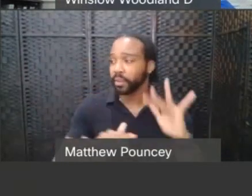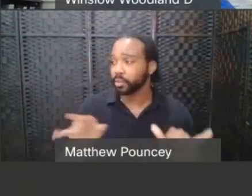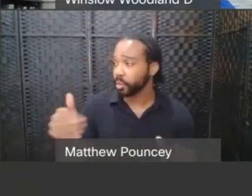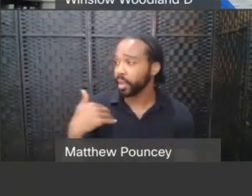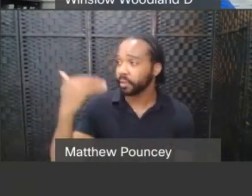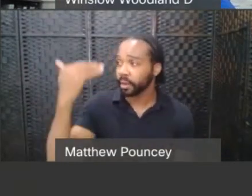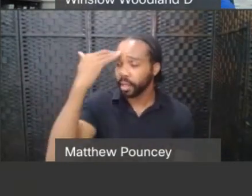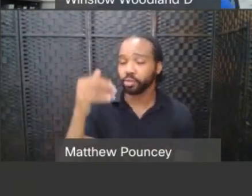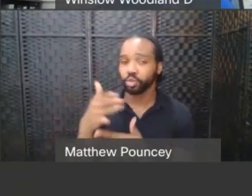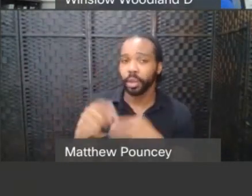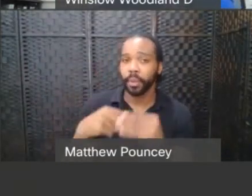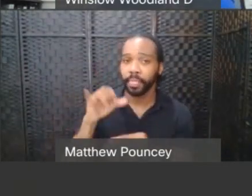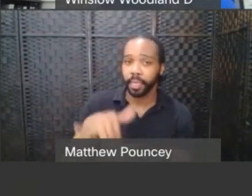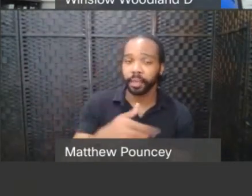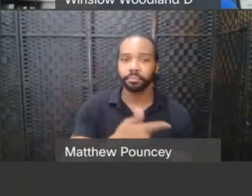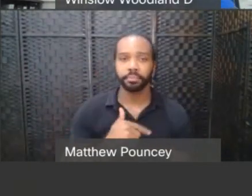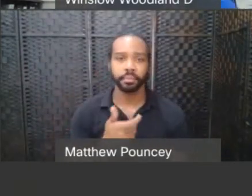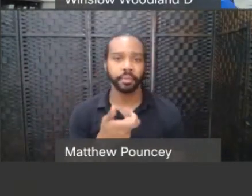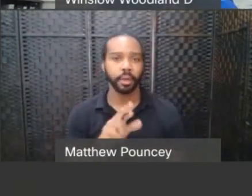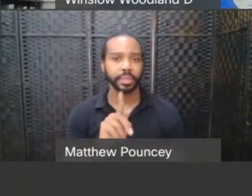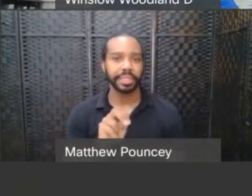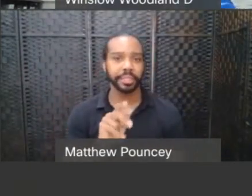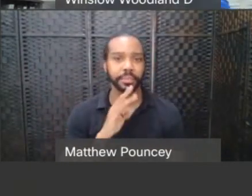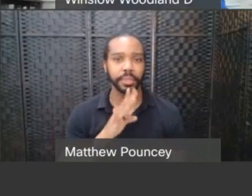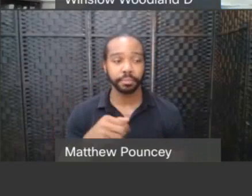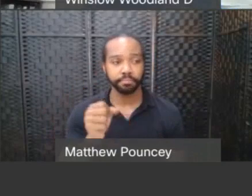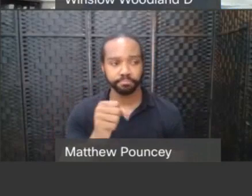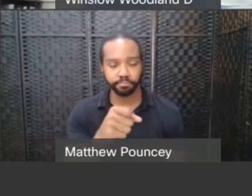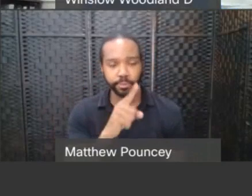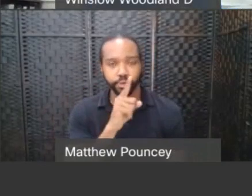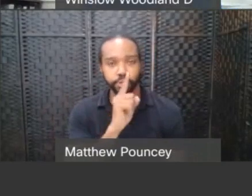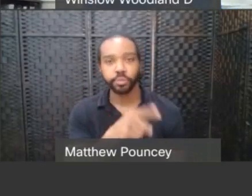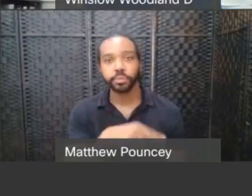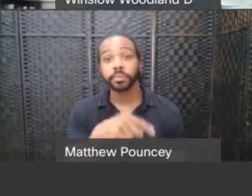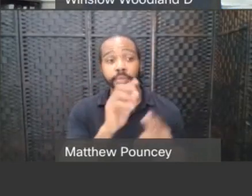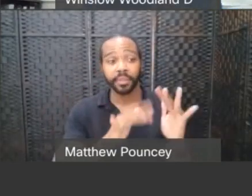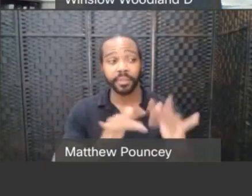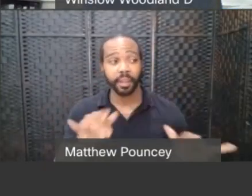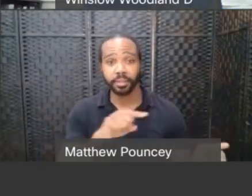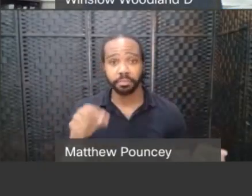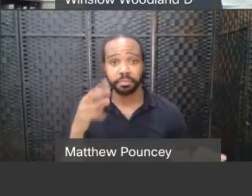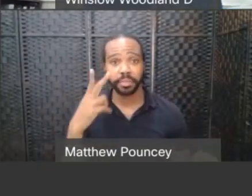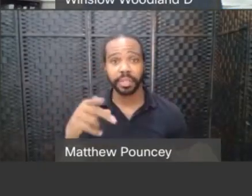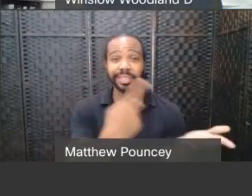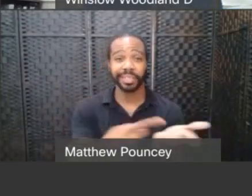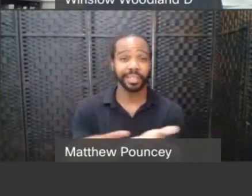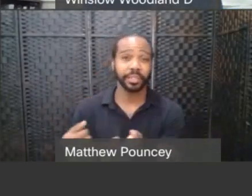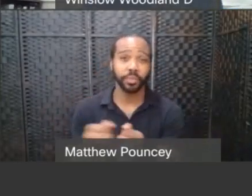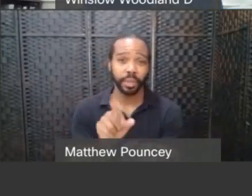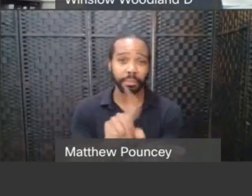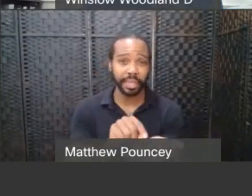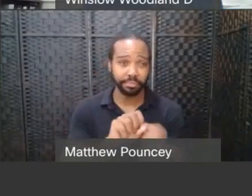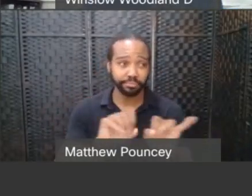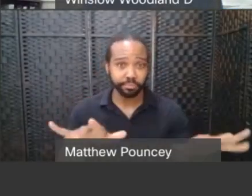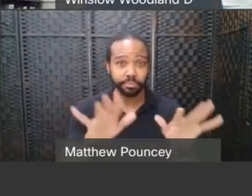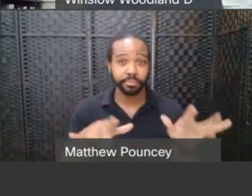variants. Sure. So all of the variants that have been discussed in the media of being what